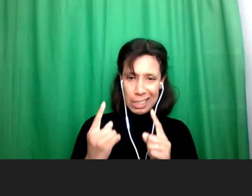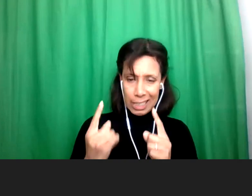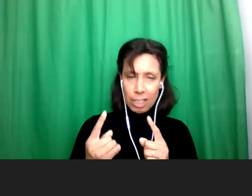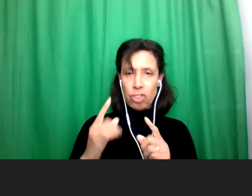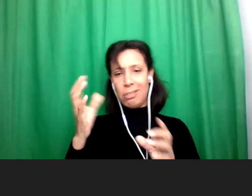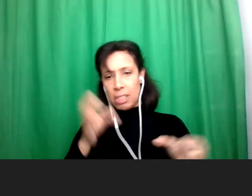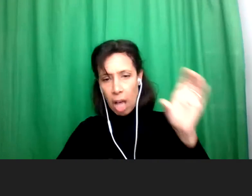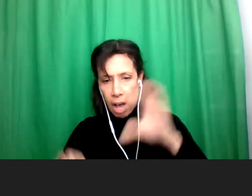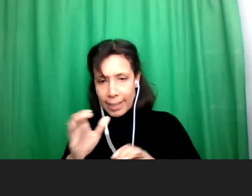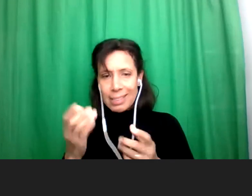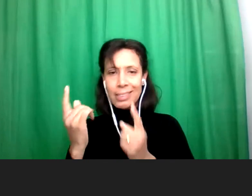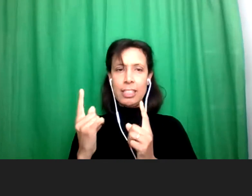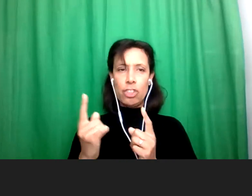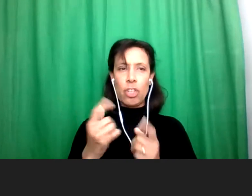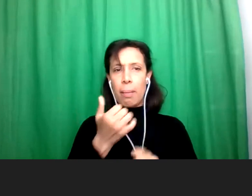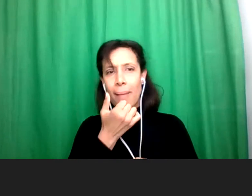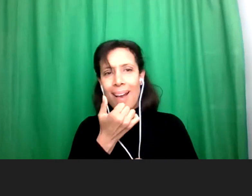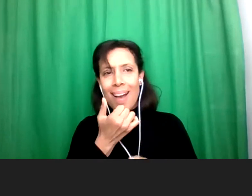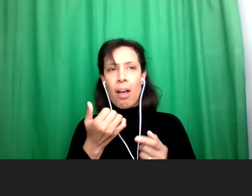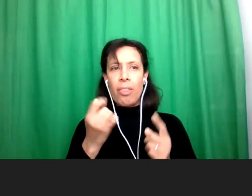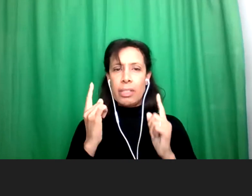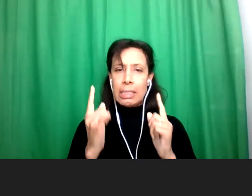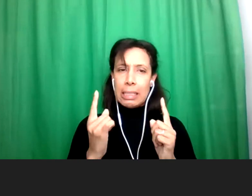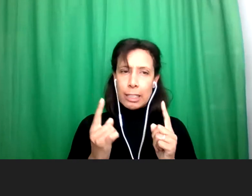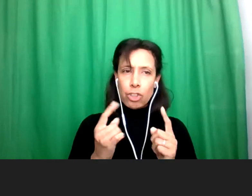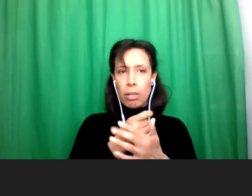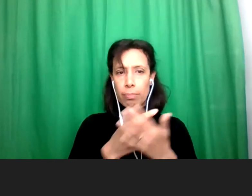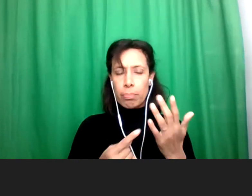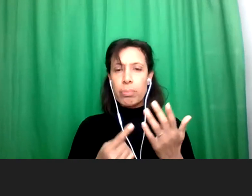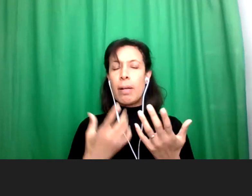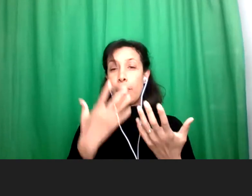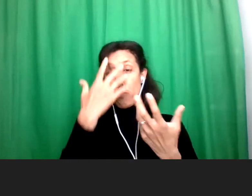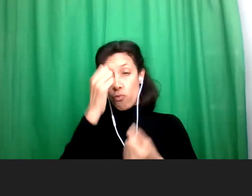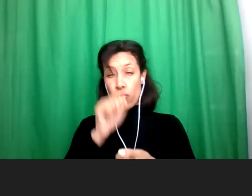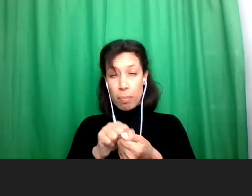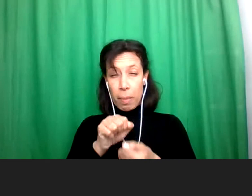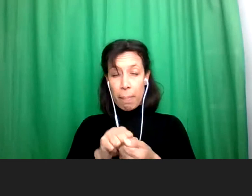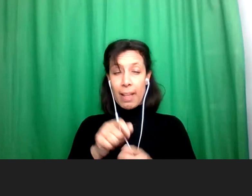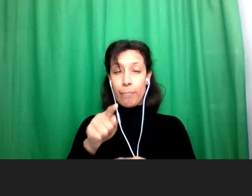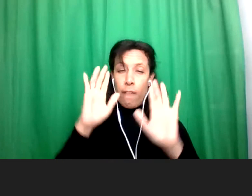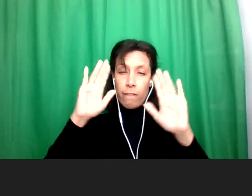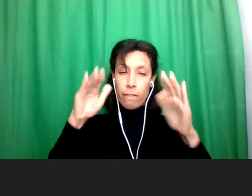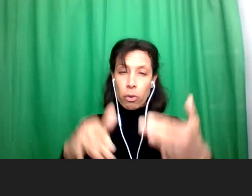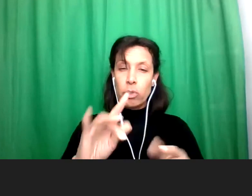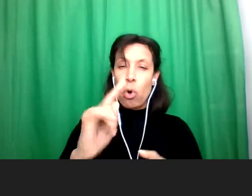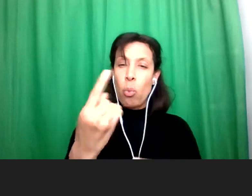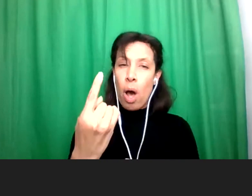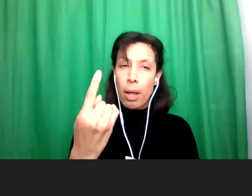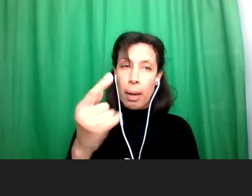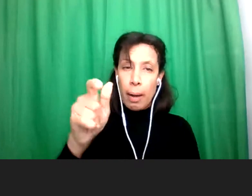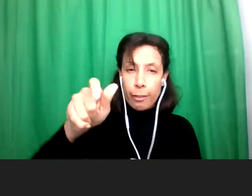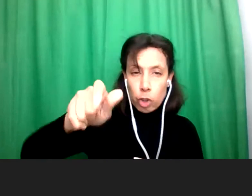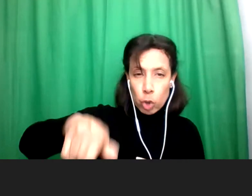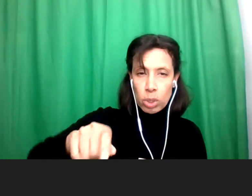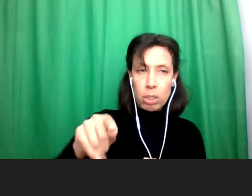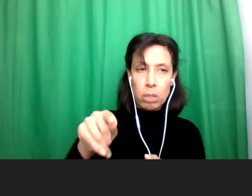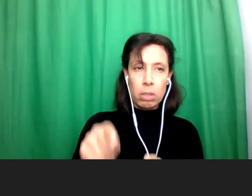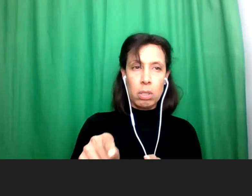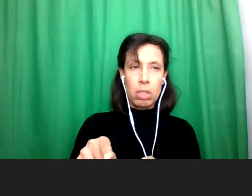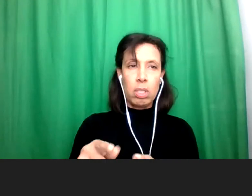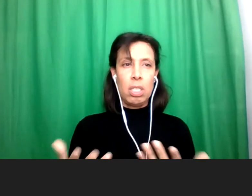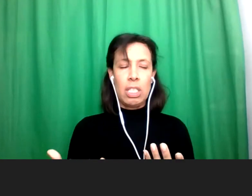maths teacher. But it's the one student, the one pupil you're focusing on. So you could, for example, look at an example